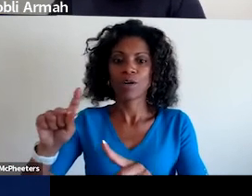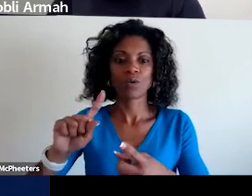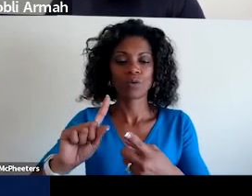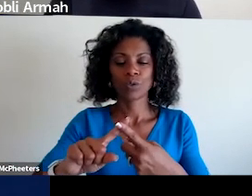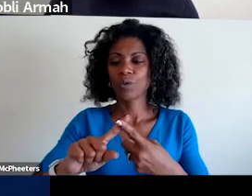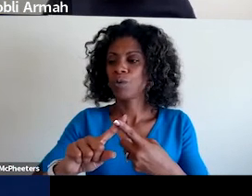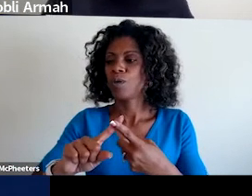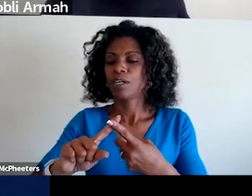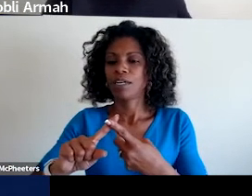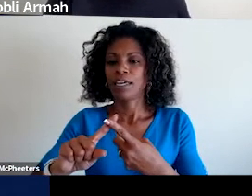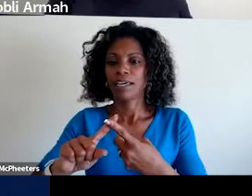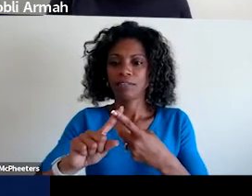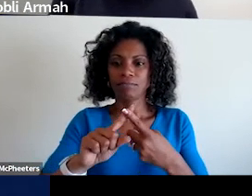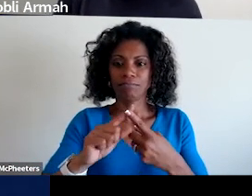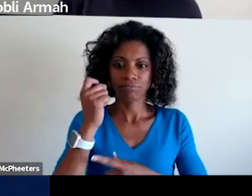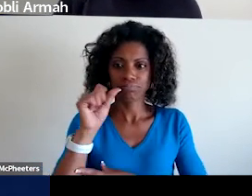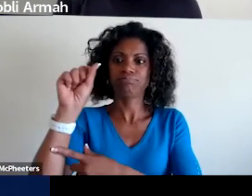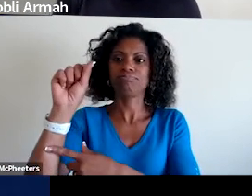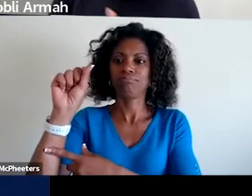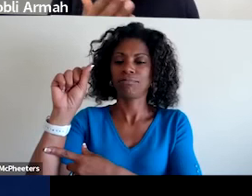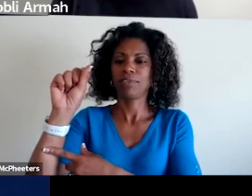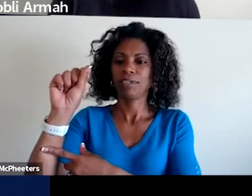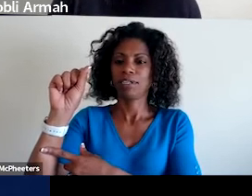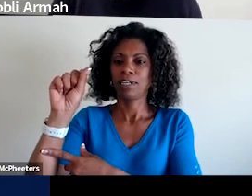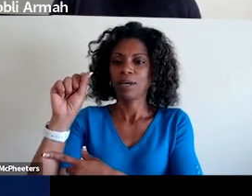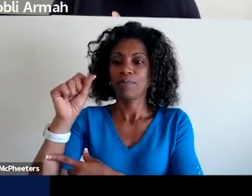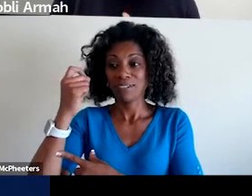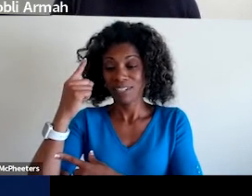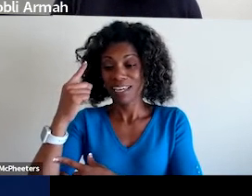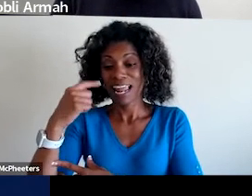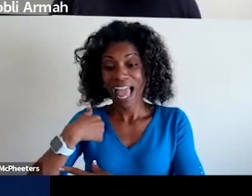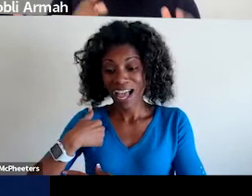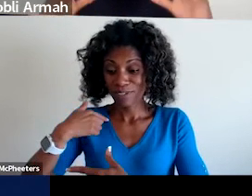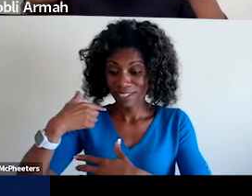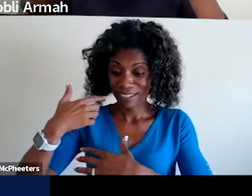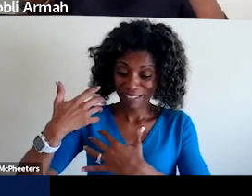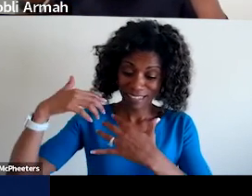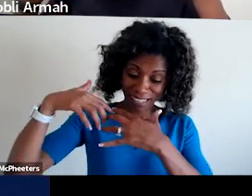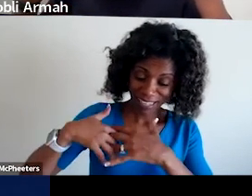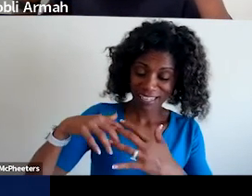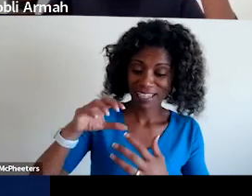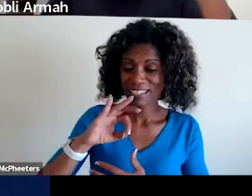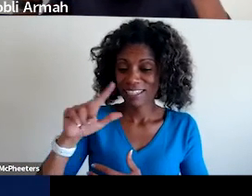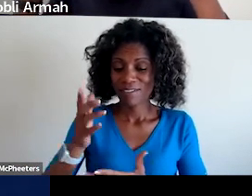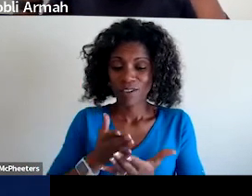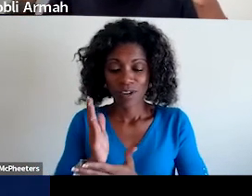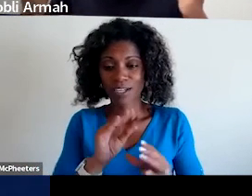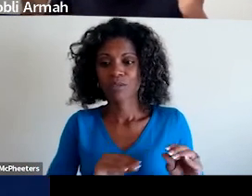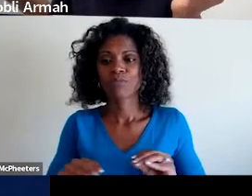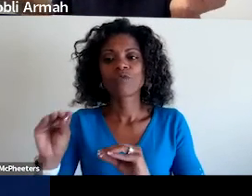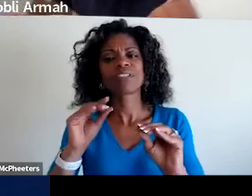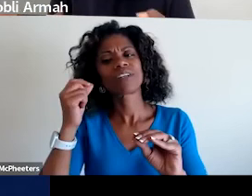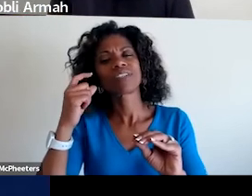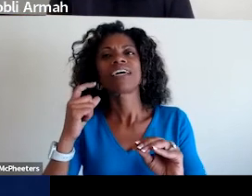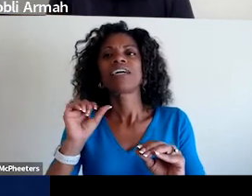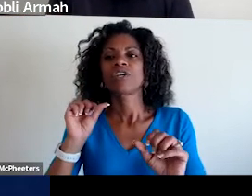conservative beliefs, but he also is a social justice warrior because he was in the civil rights movement, et cetera. And so I just want to give you that image of